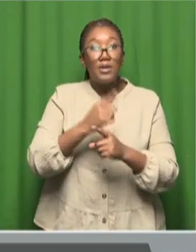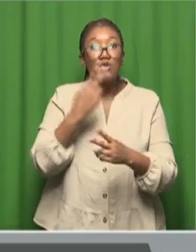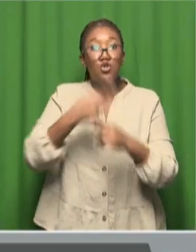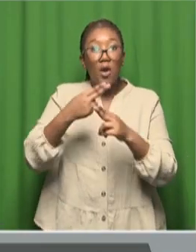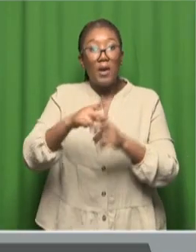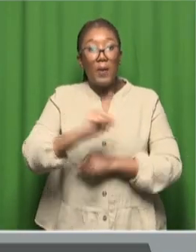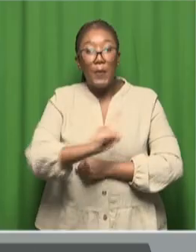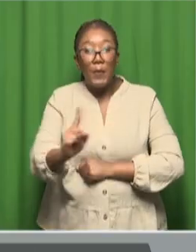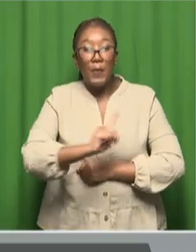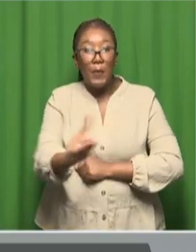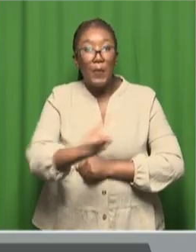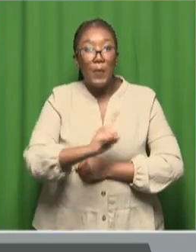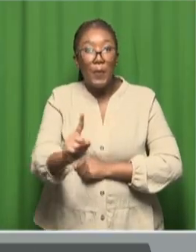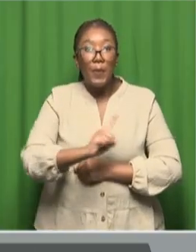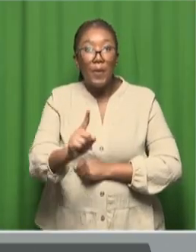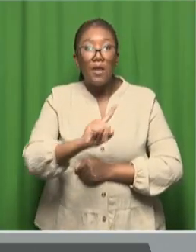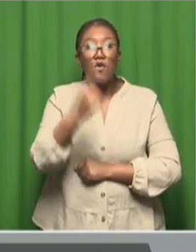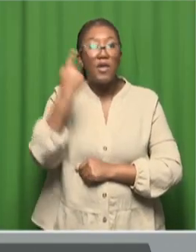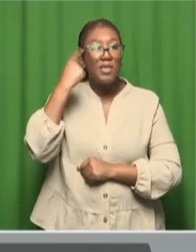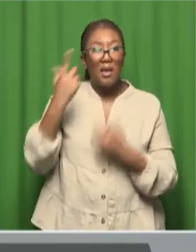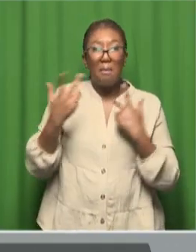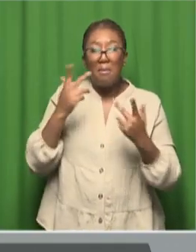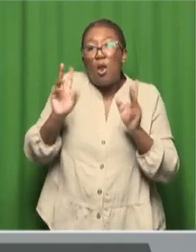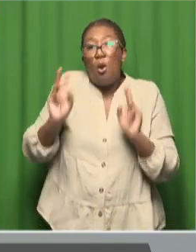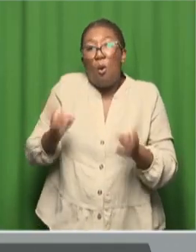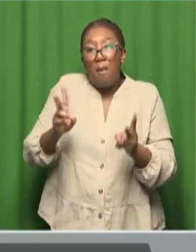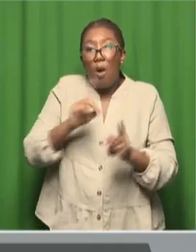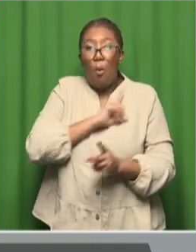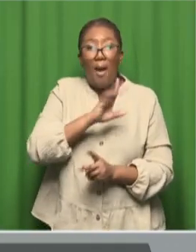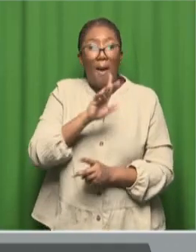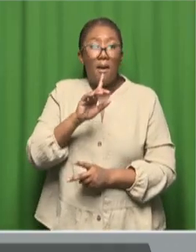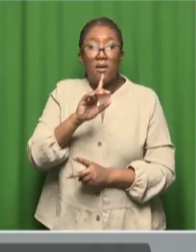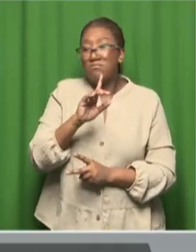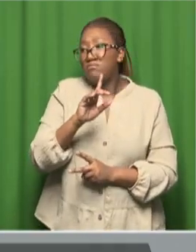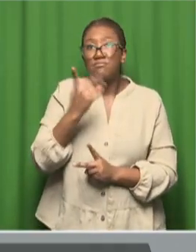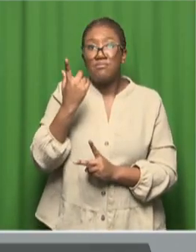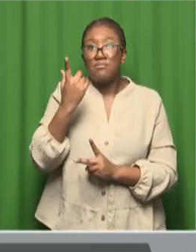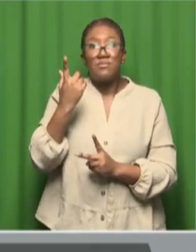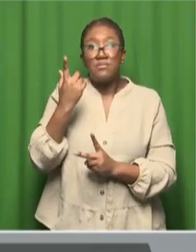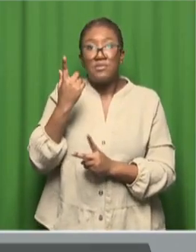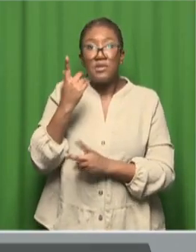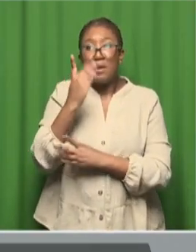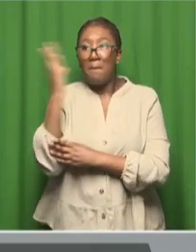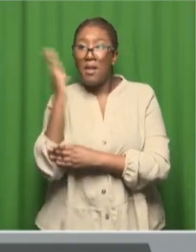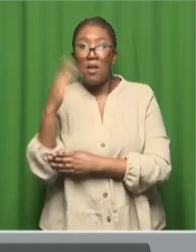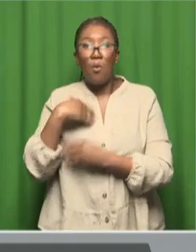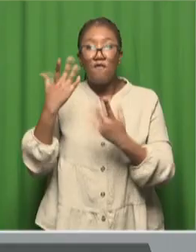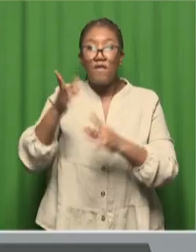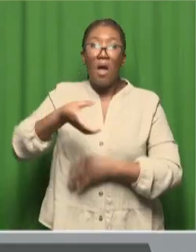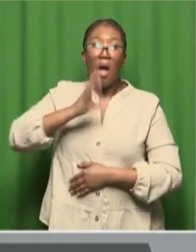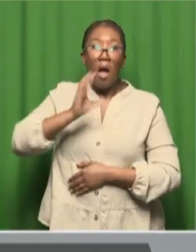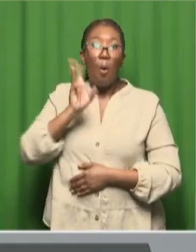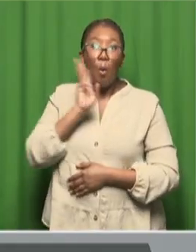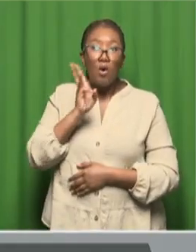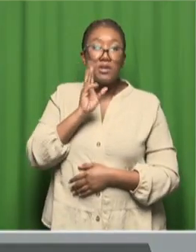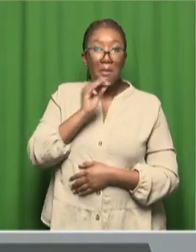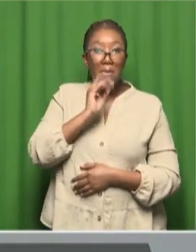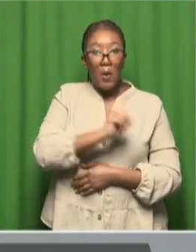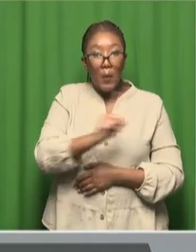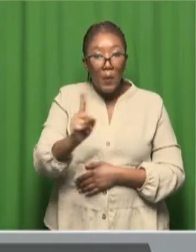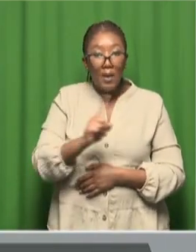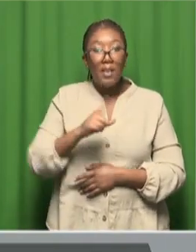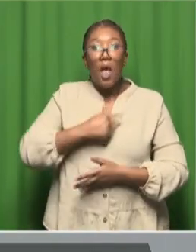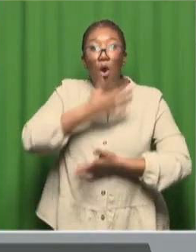they may think that it was part of the weather. And so this then hides behind, and patients don't realize that they actually have